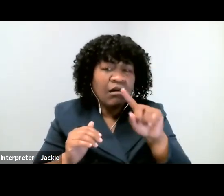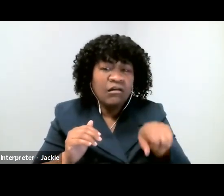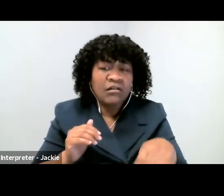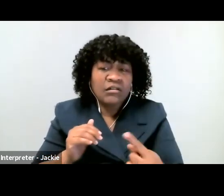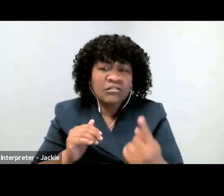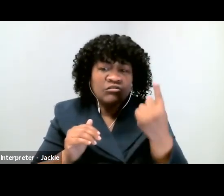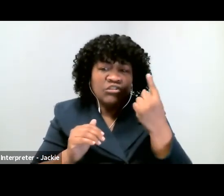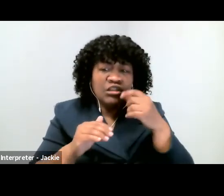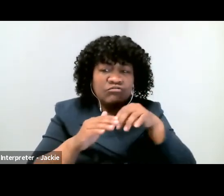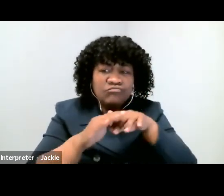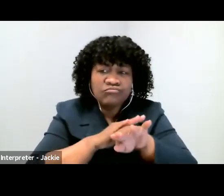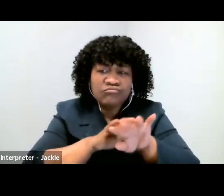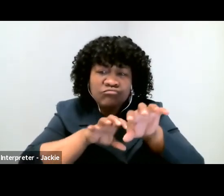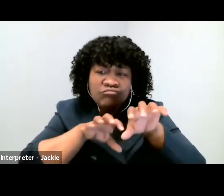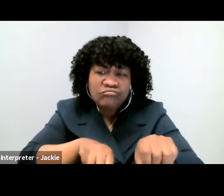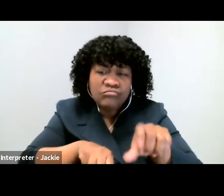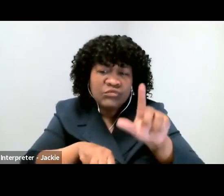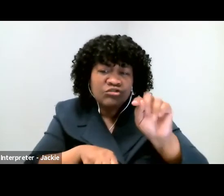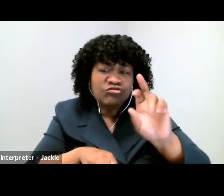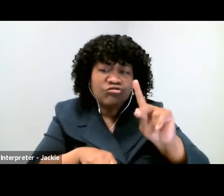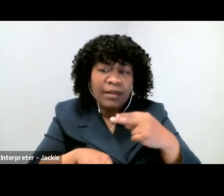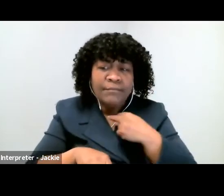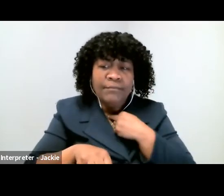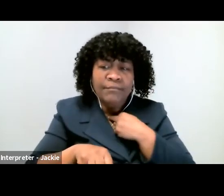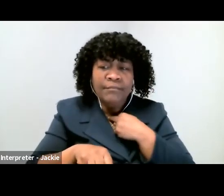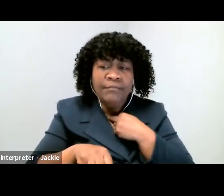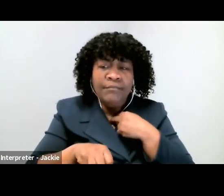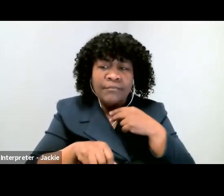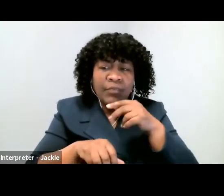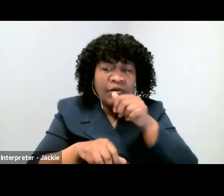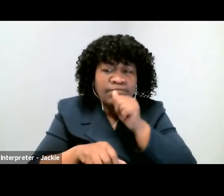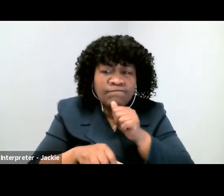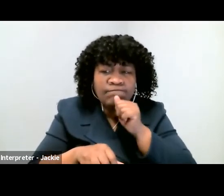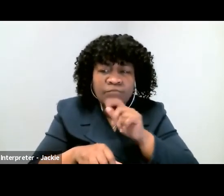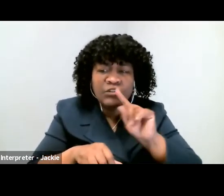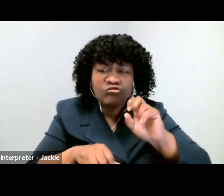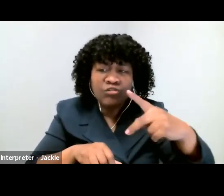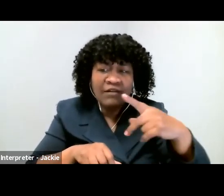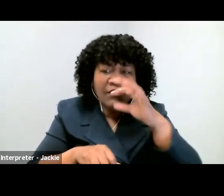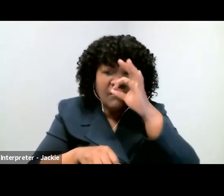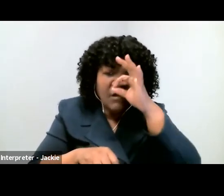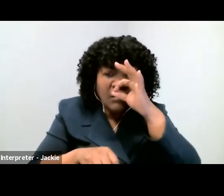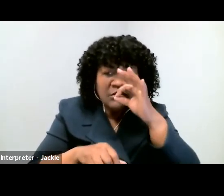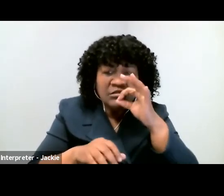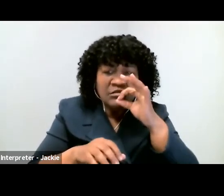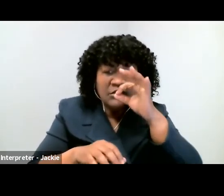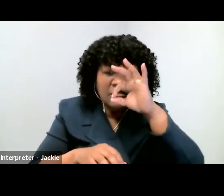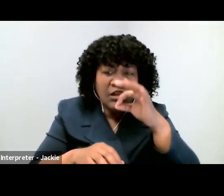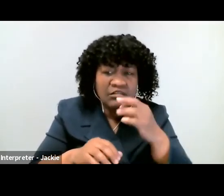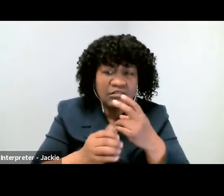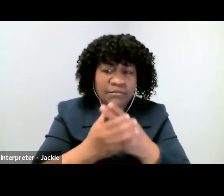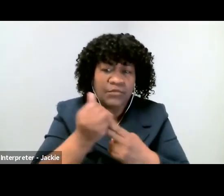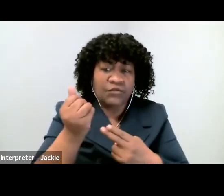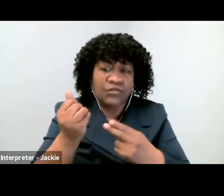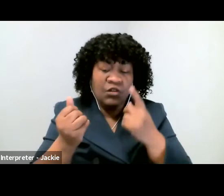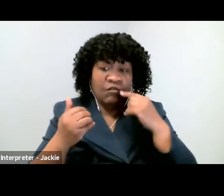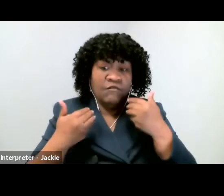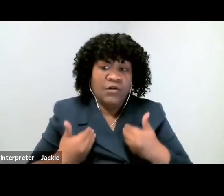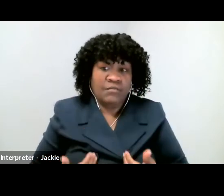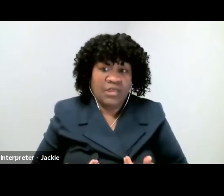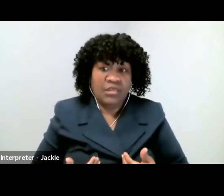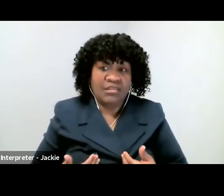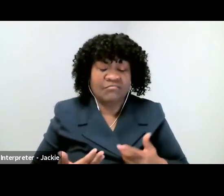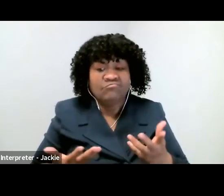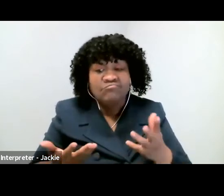The fox just endures the trap. She or he endures being the trap and being the fox, both. For me,